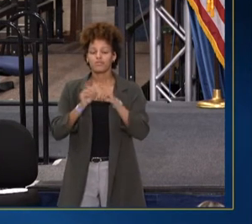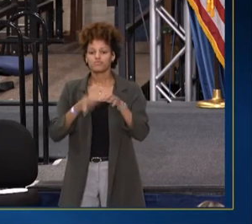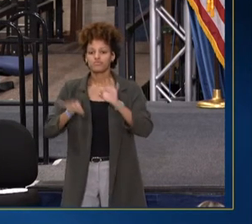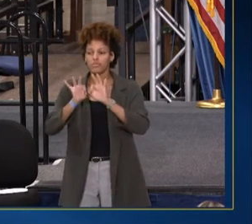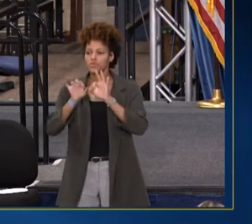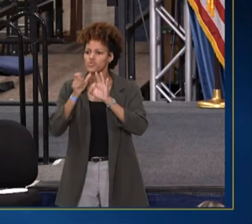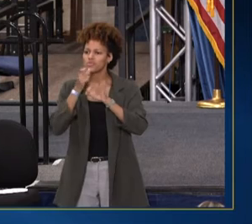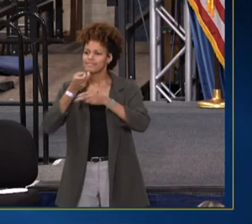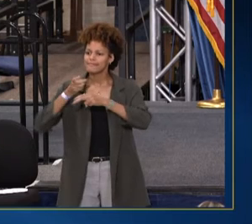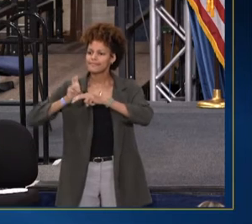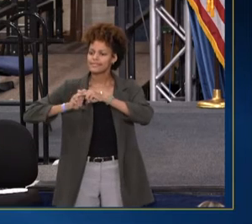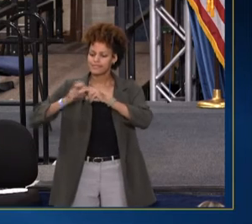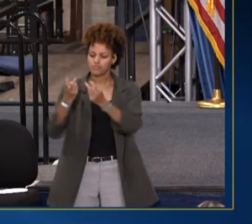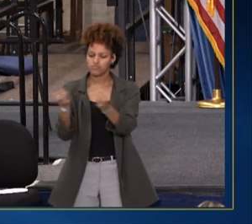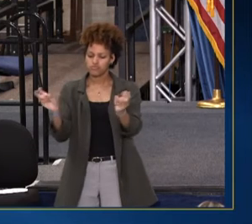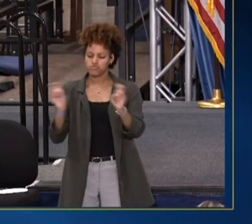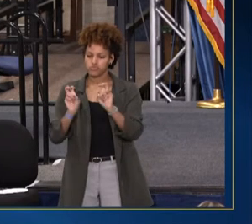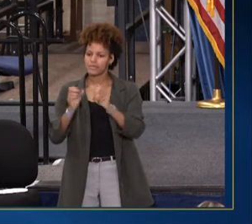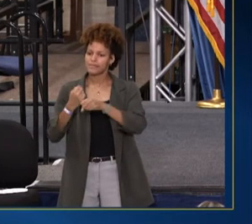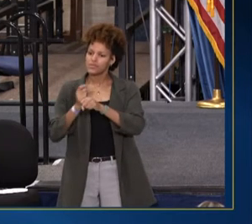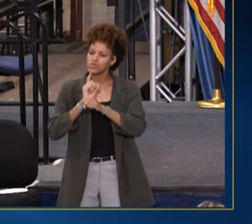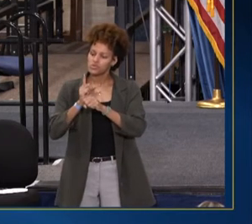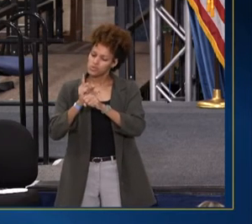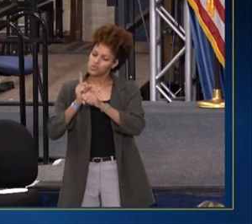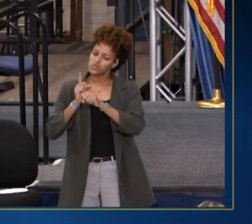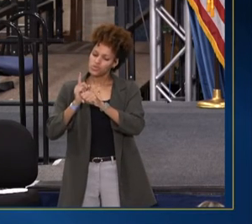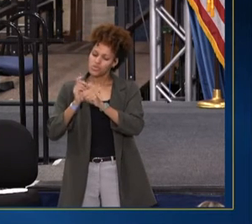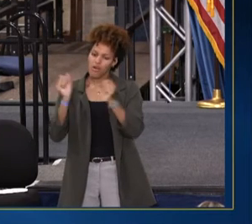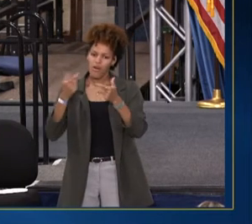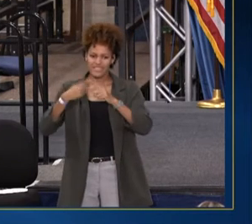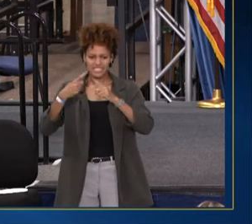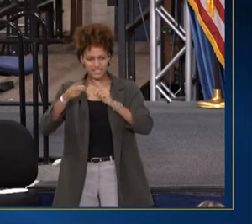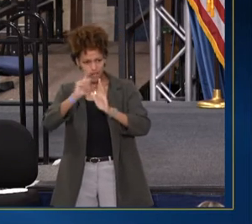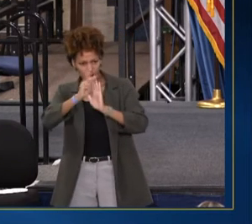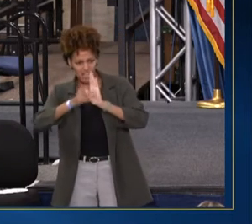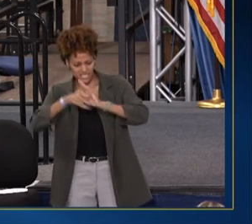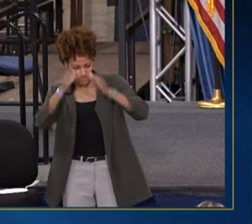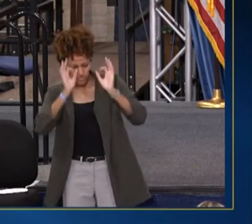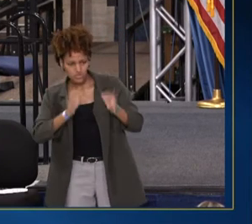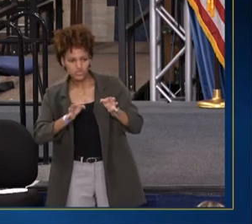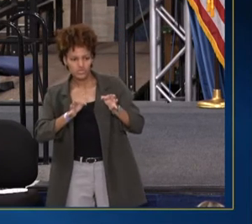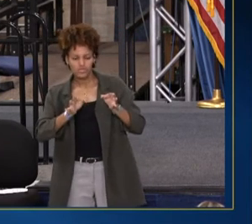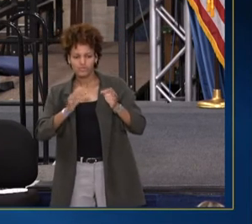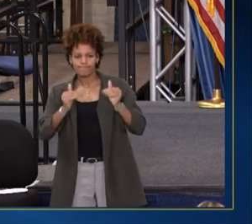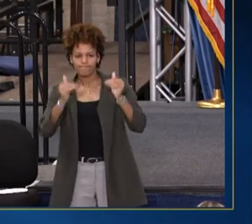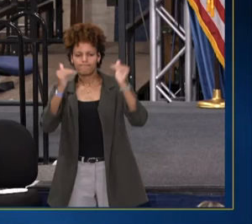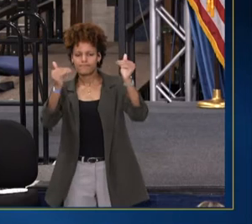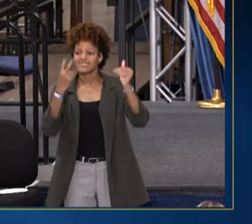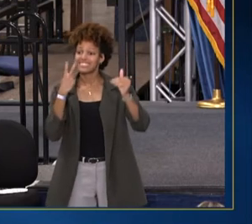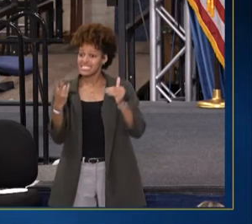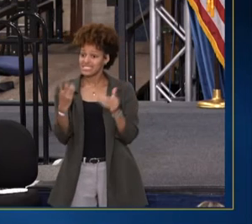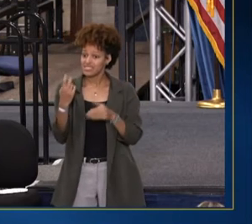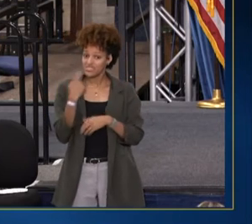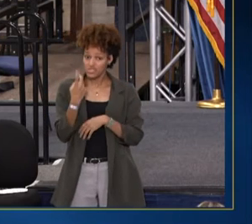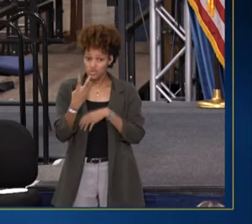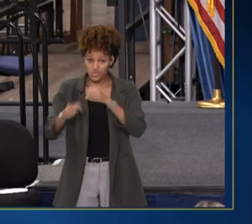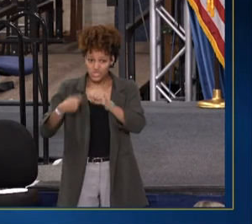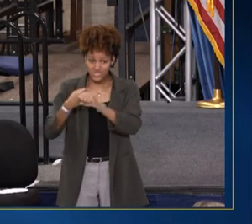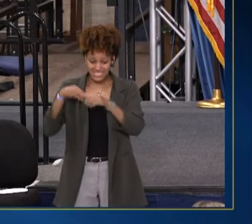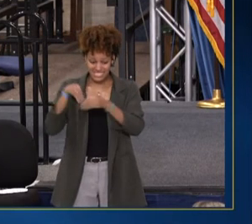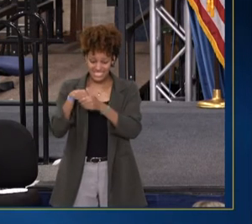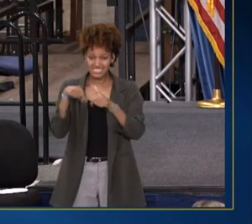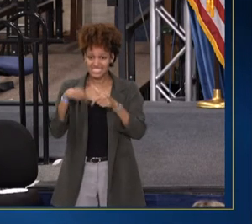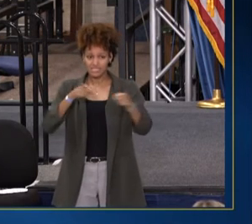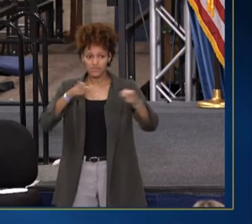is sitting at the table, making incredibly important policy decisions, as we have seen through these last 2 years of this